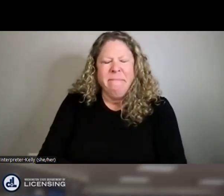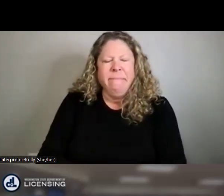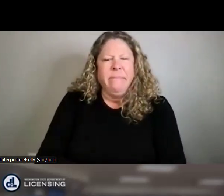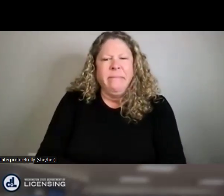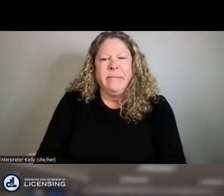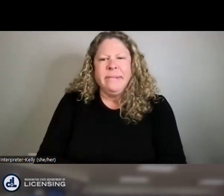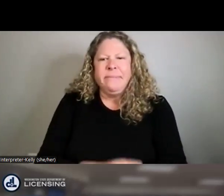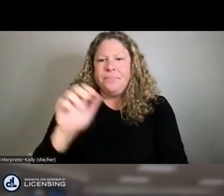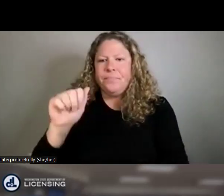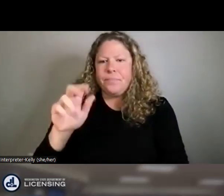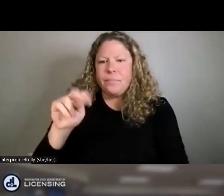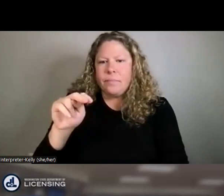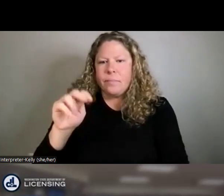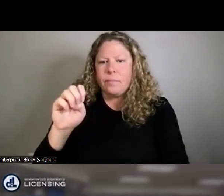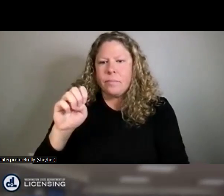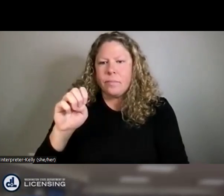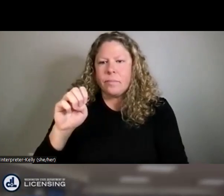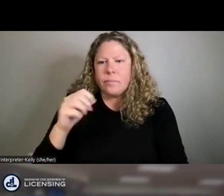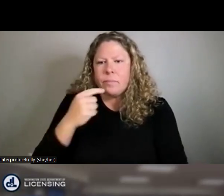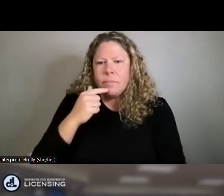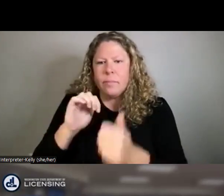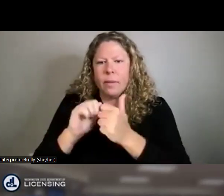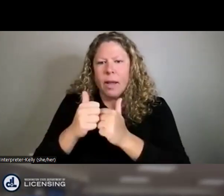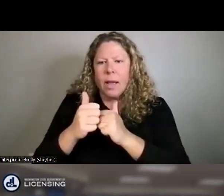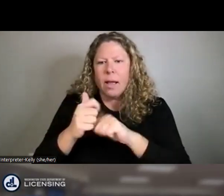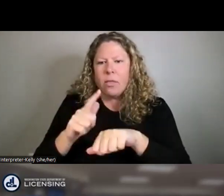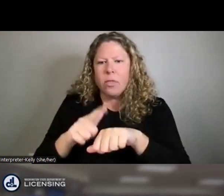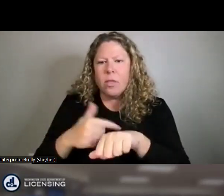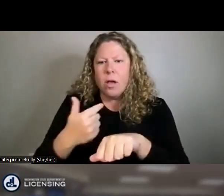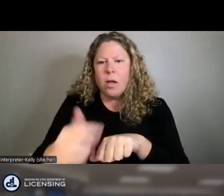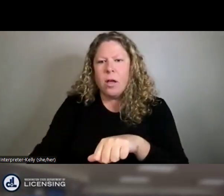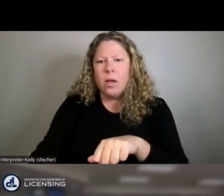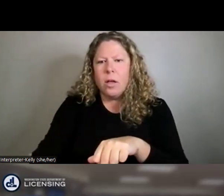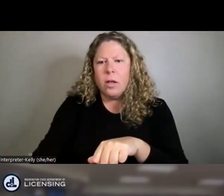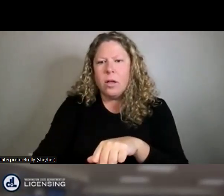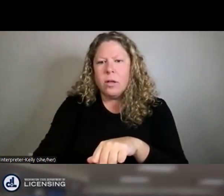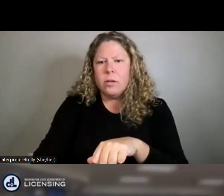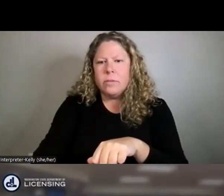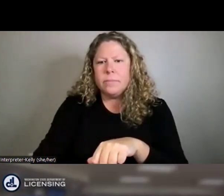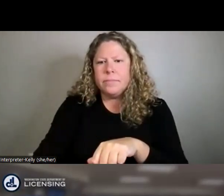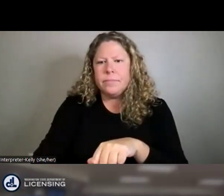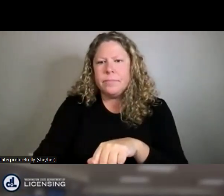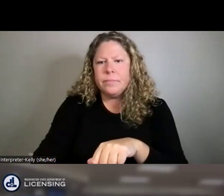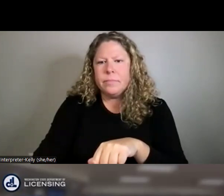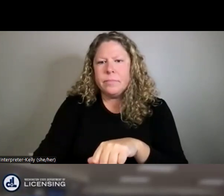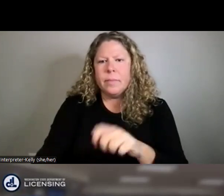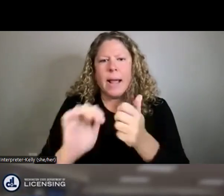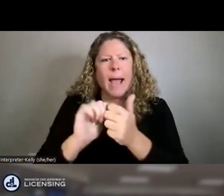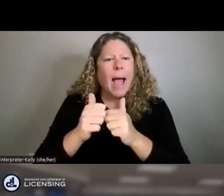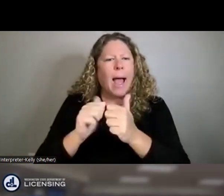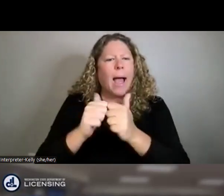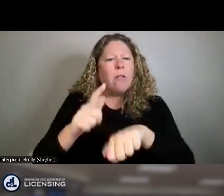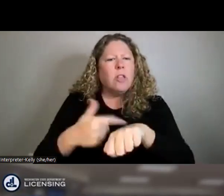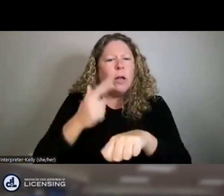Okay, and what about how long did it take for the changes to the systems and